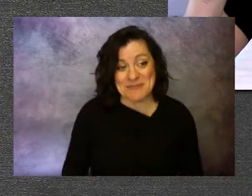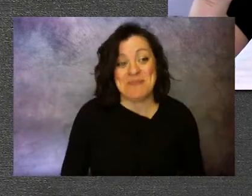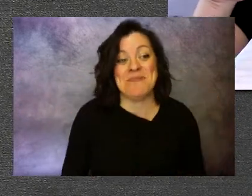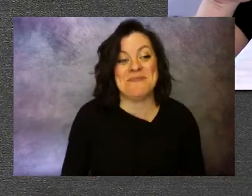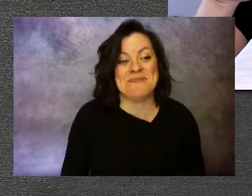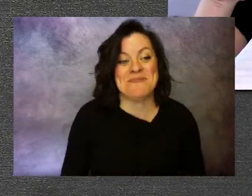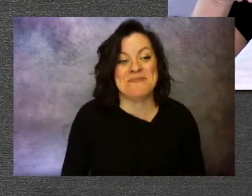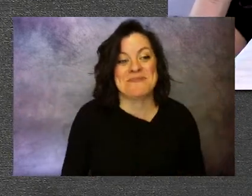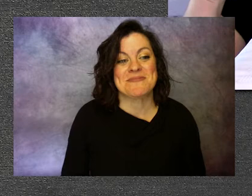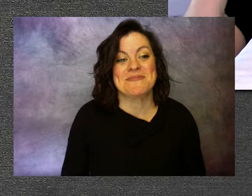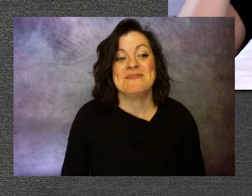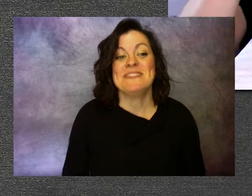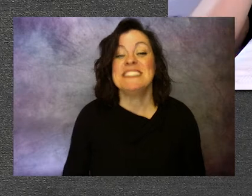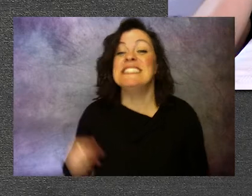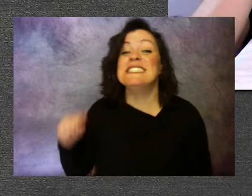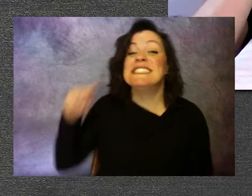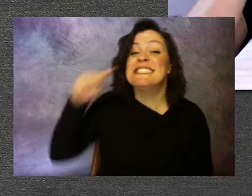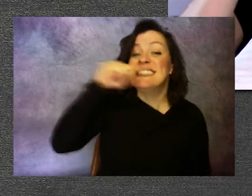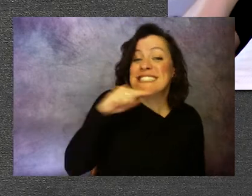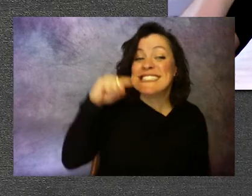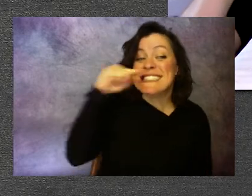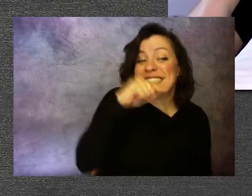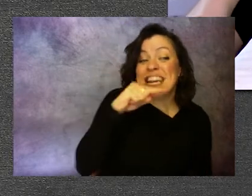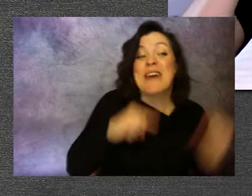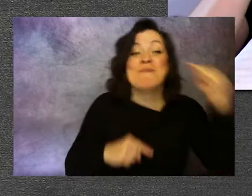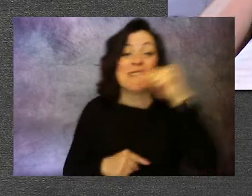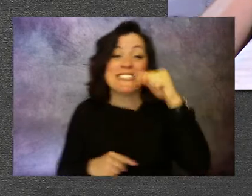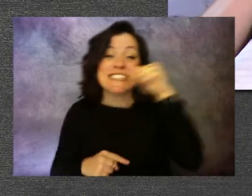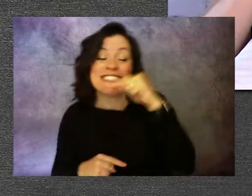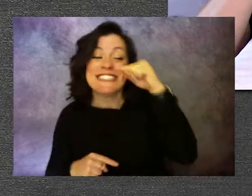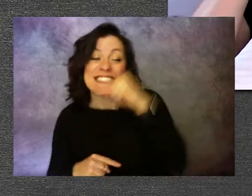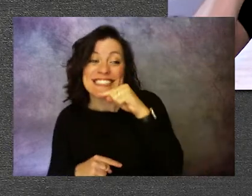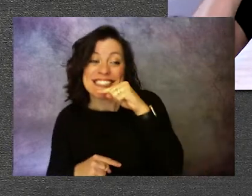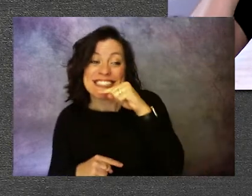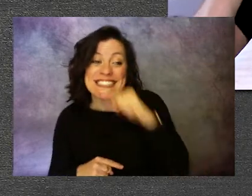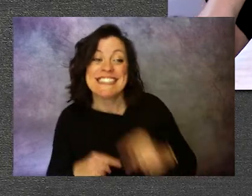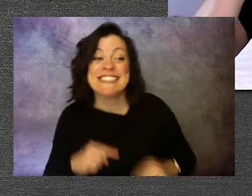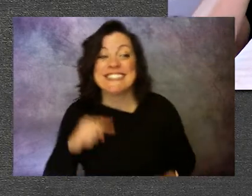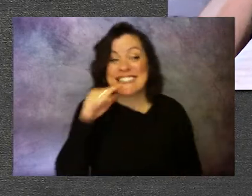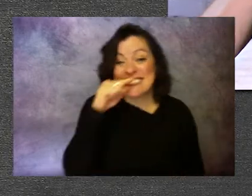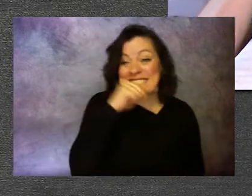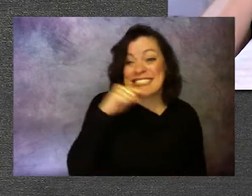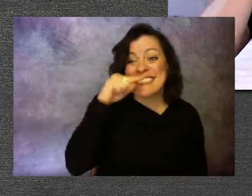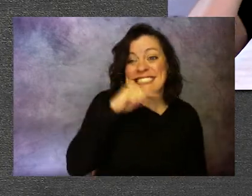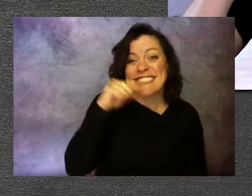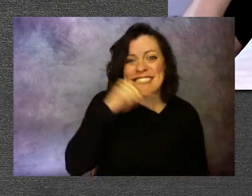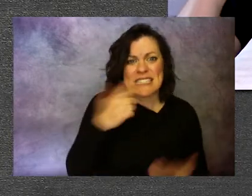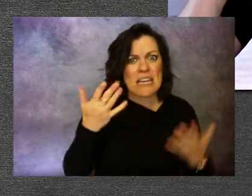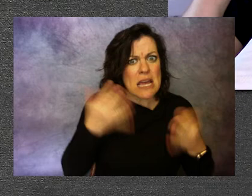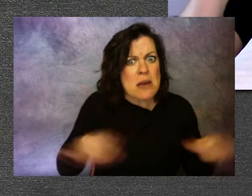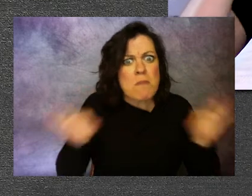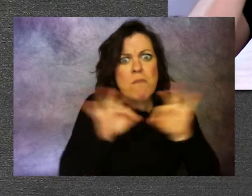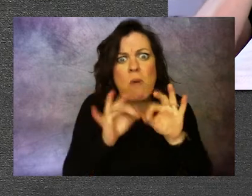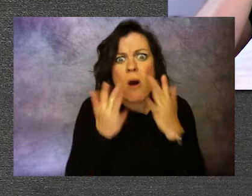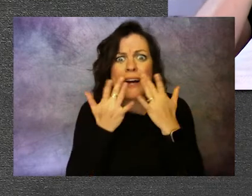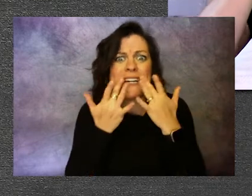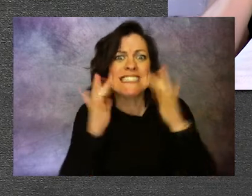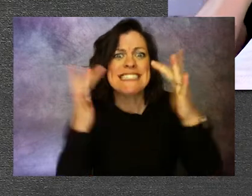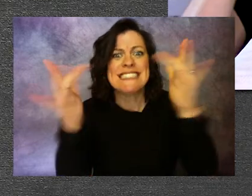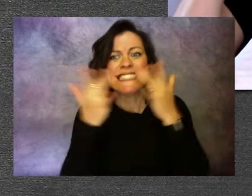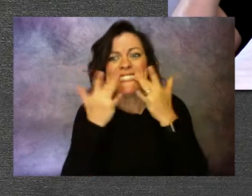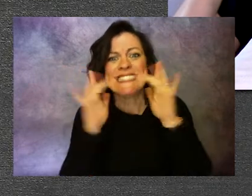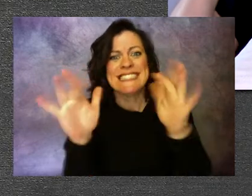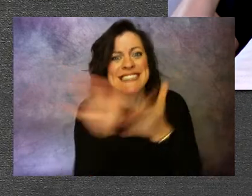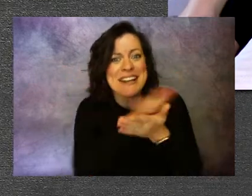this is how the song goes. Brush your teeth, brush your teeth, give your teeth a